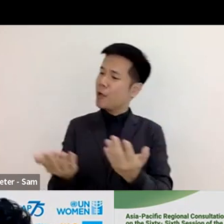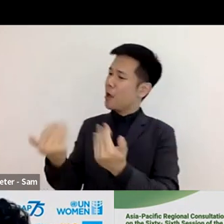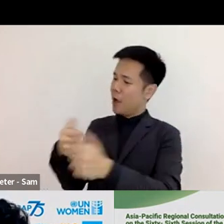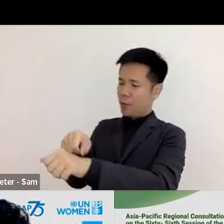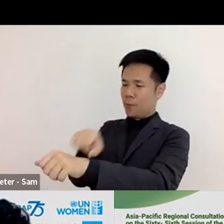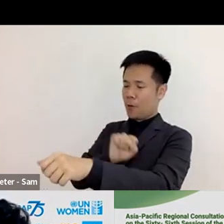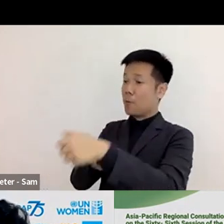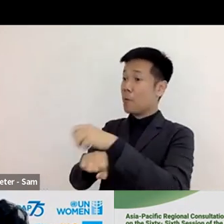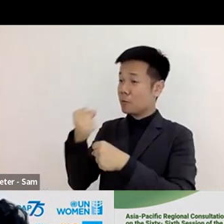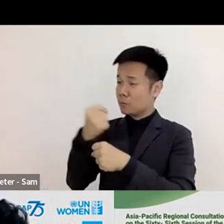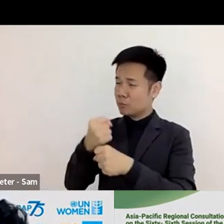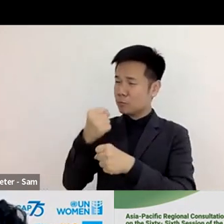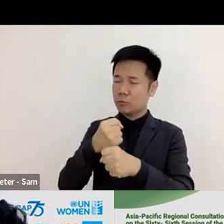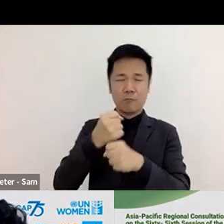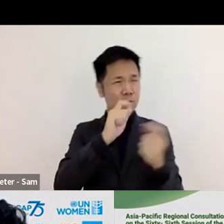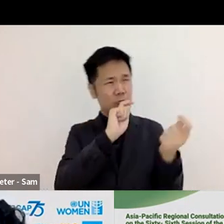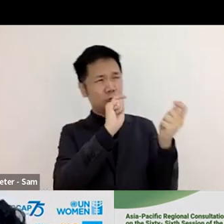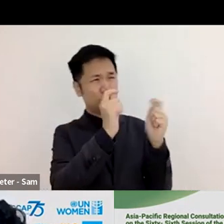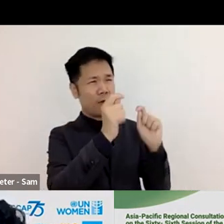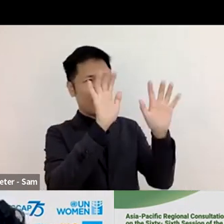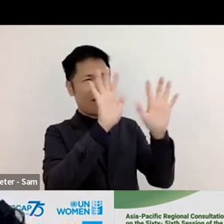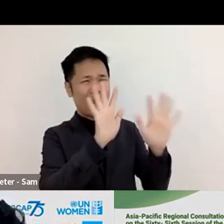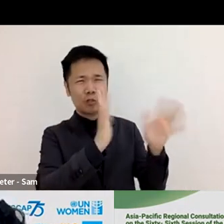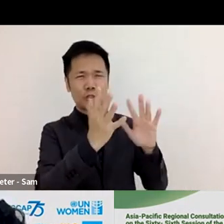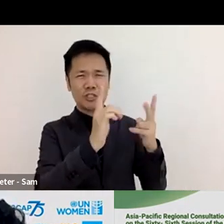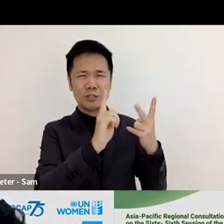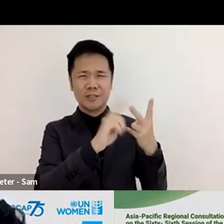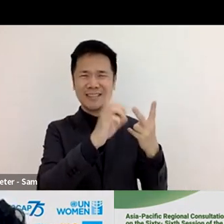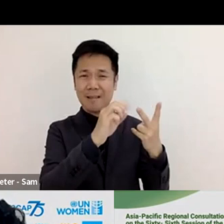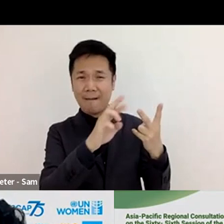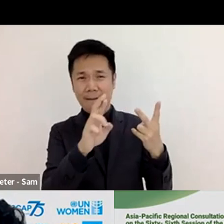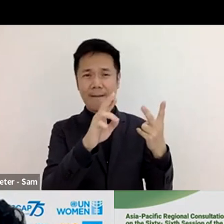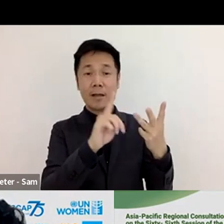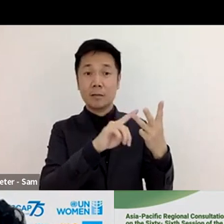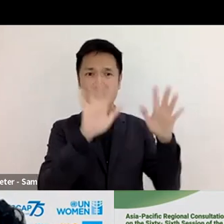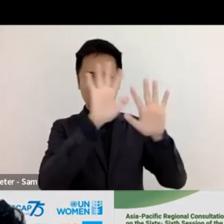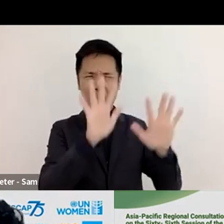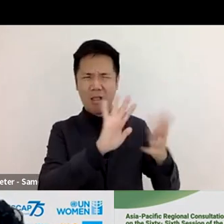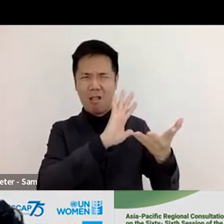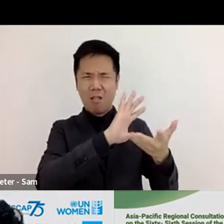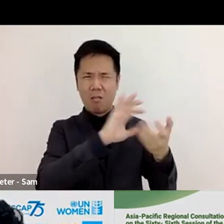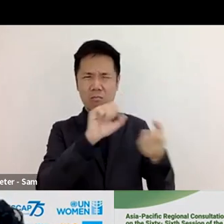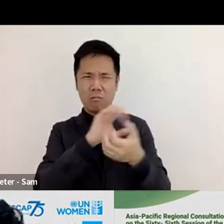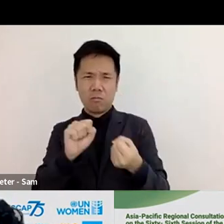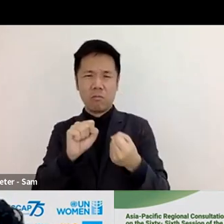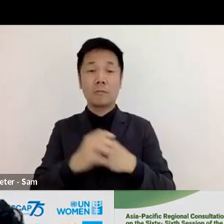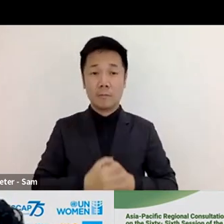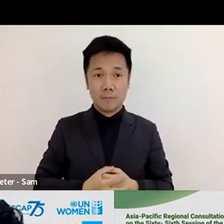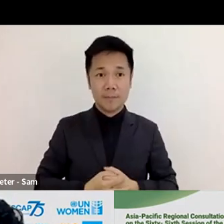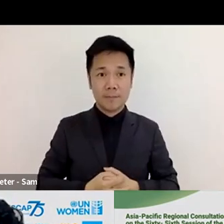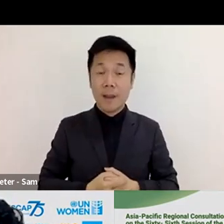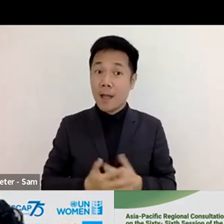with the climate change, disaster risk, and environmental degradation, and how should support